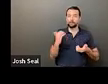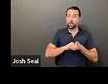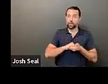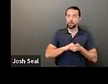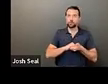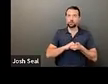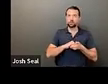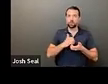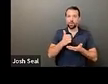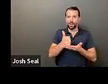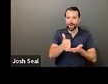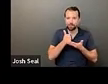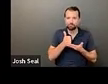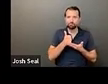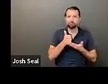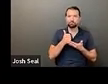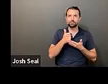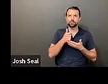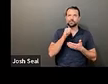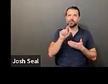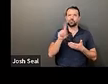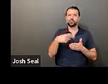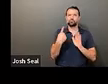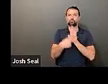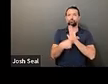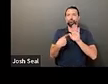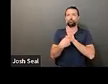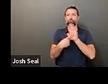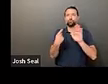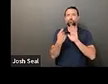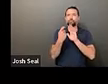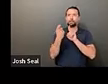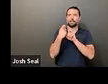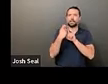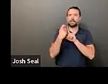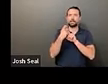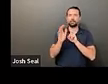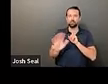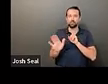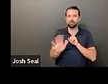I my team here, we work really hard,